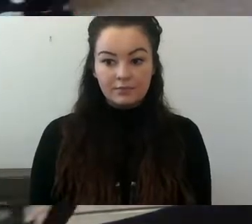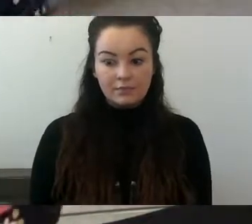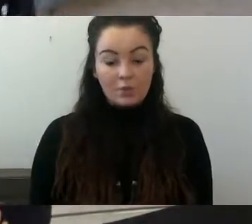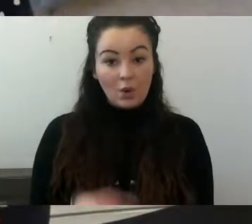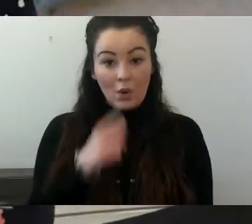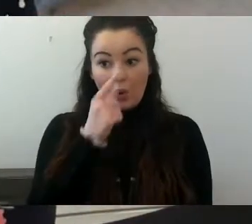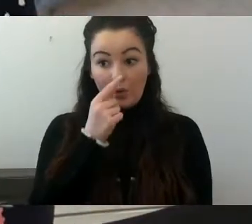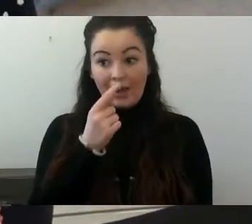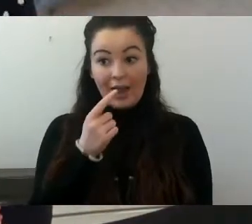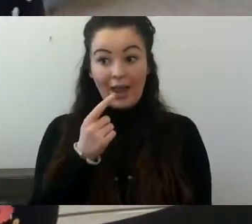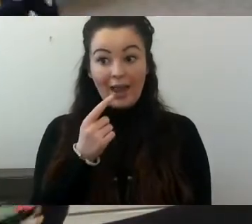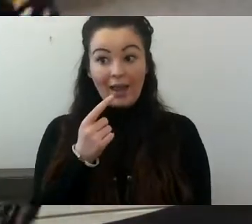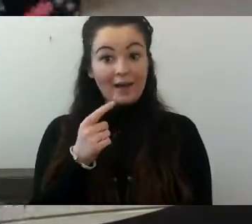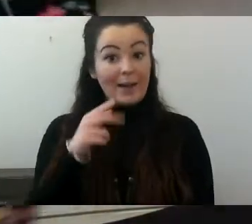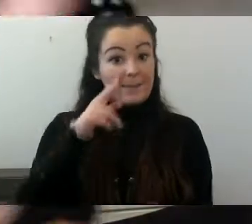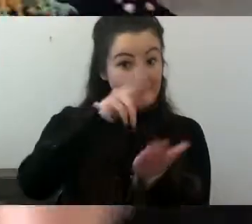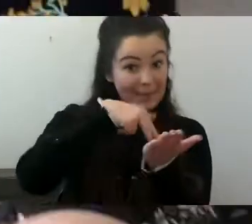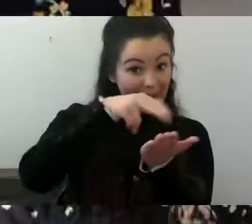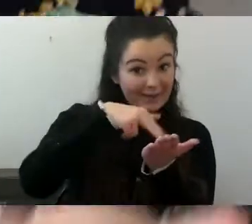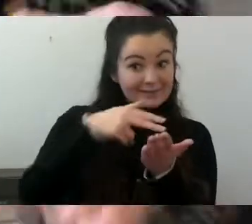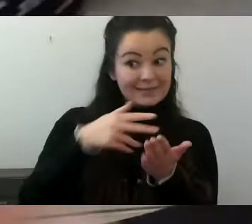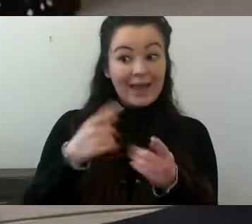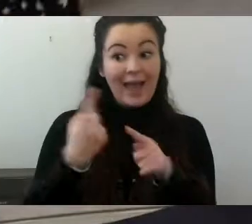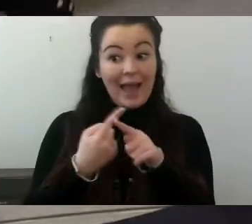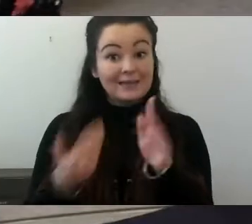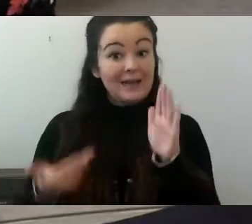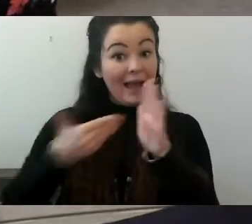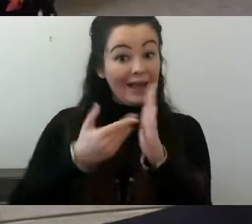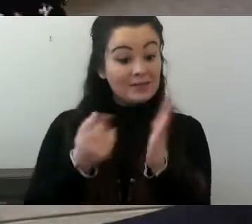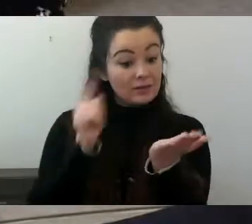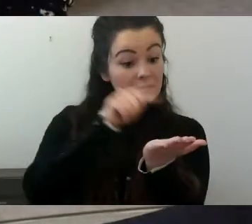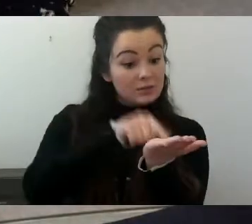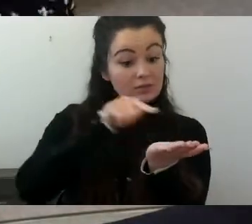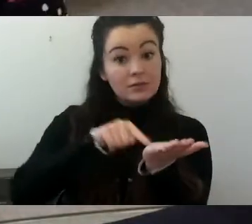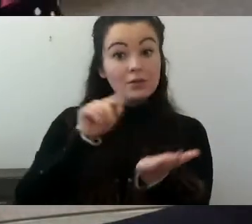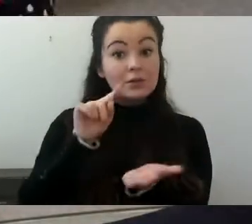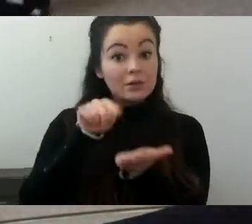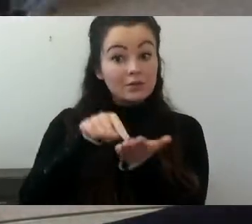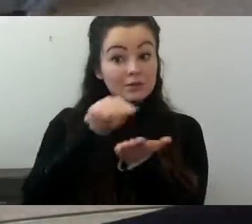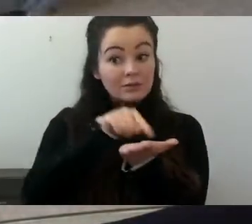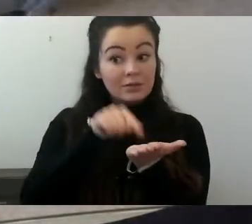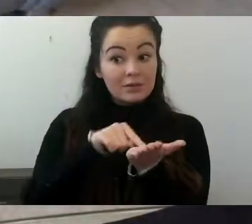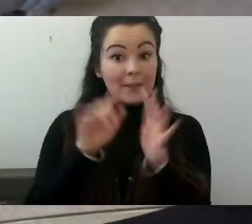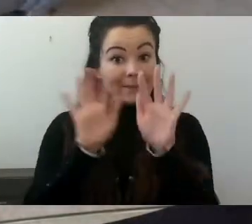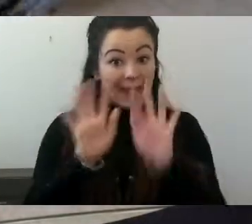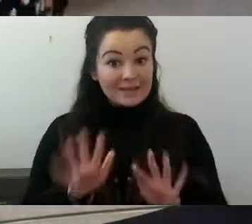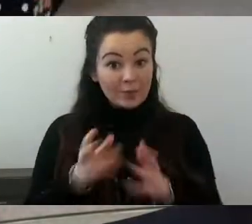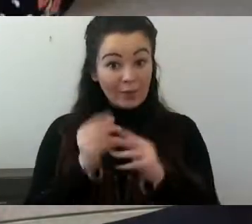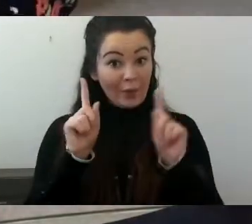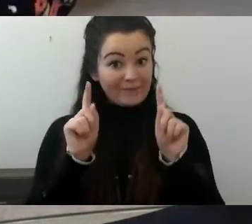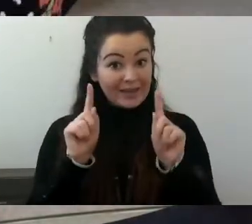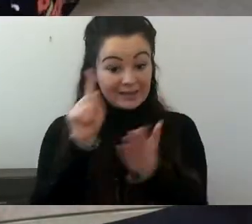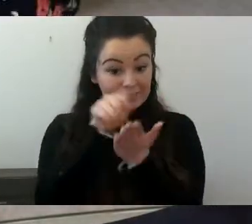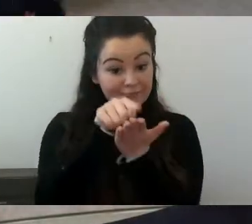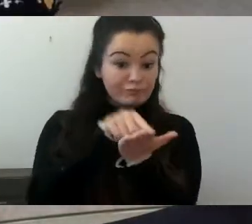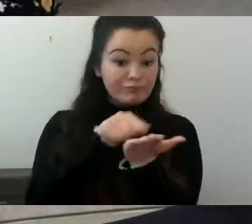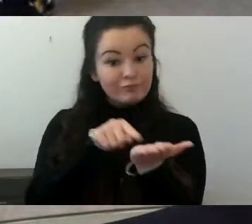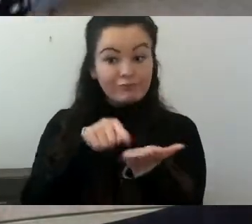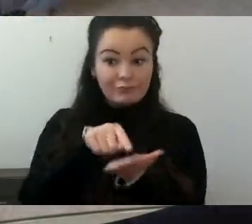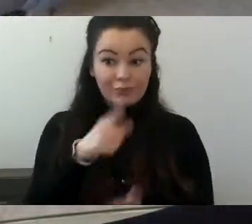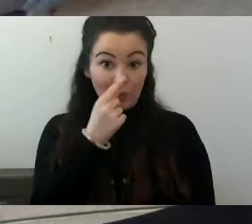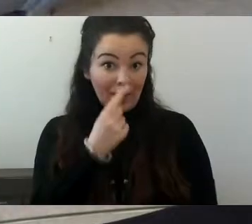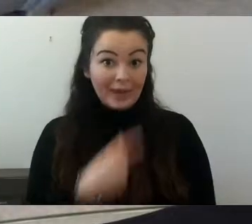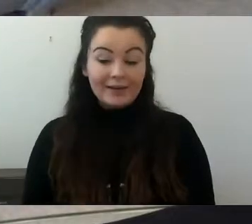Or you can do a combination of both, so paint on and then do some patterns over the top.